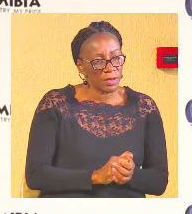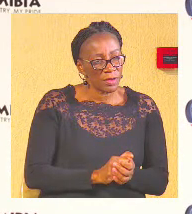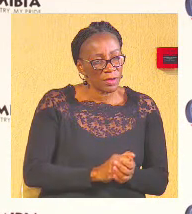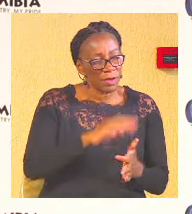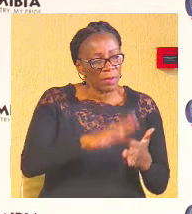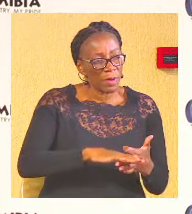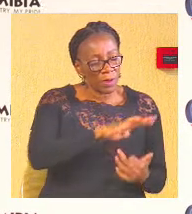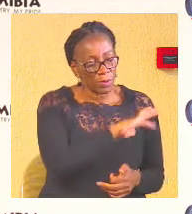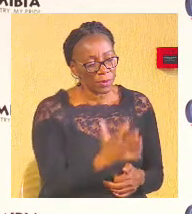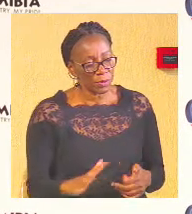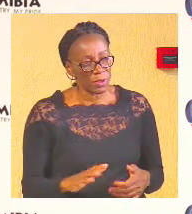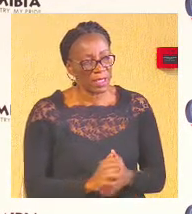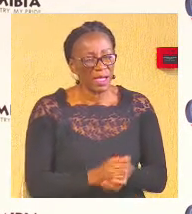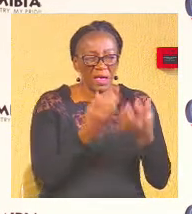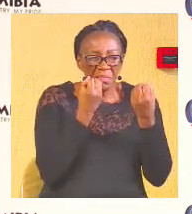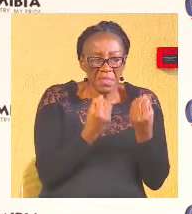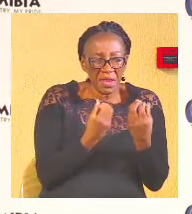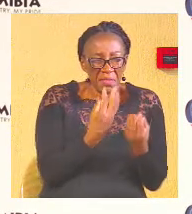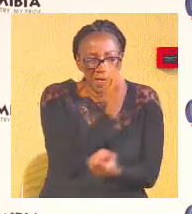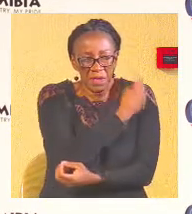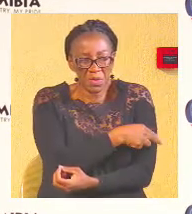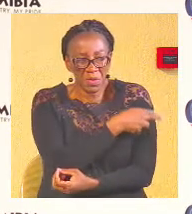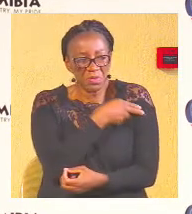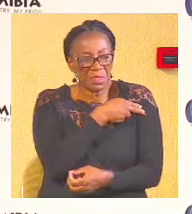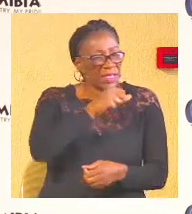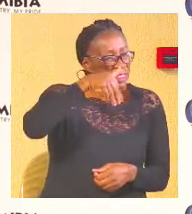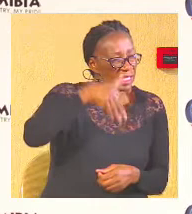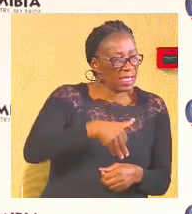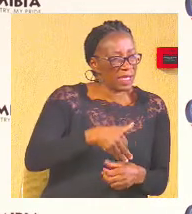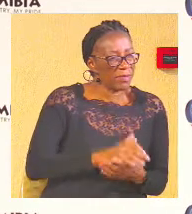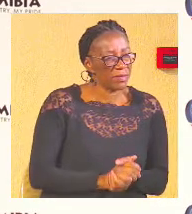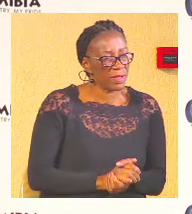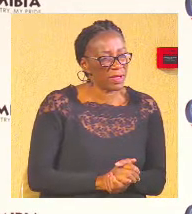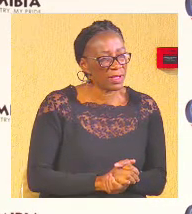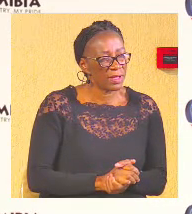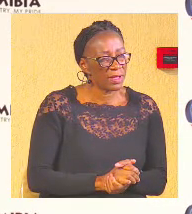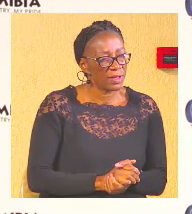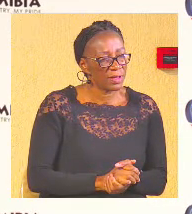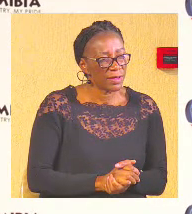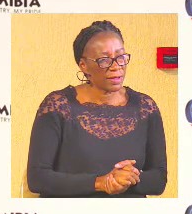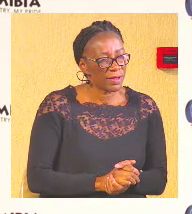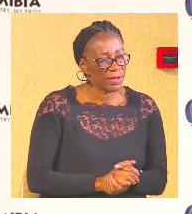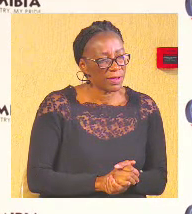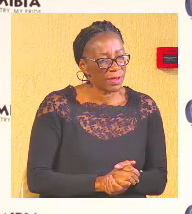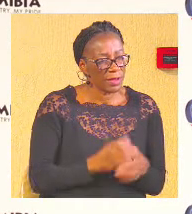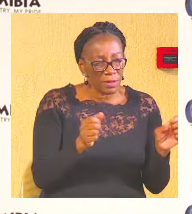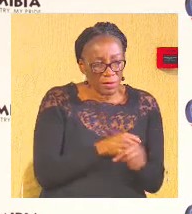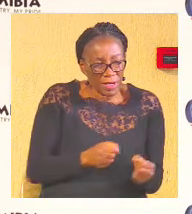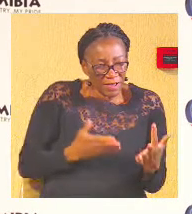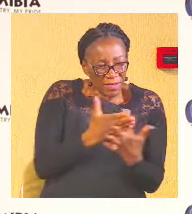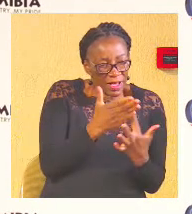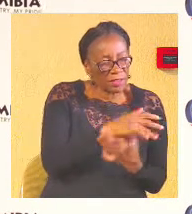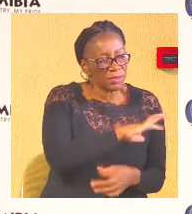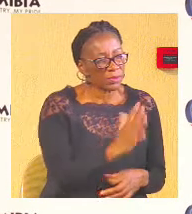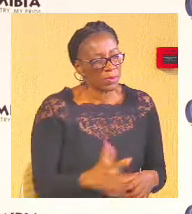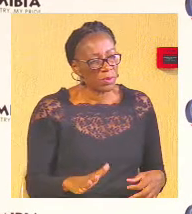facilities that we have in our country that don't have, enough access to, to water. Either